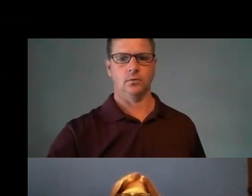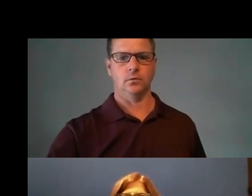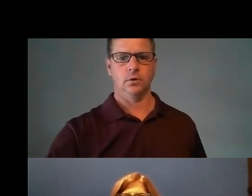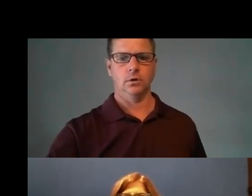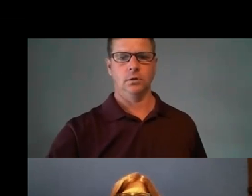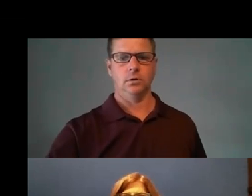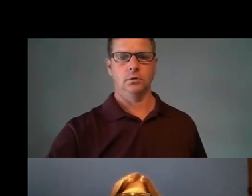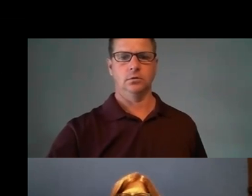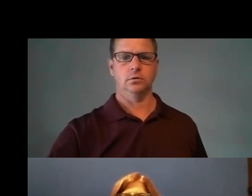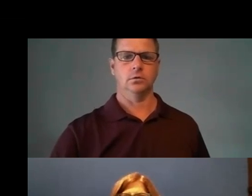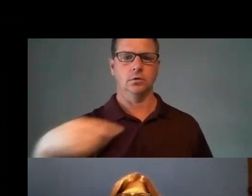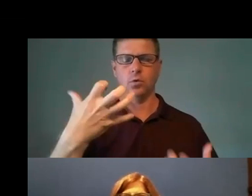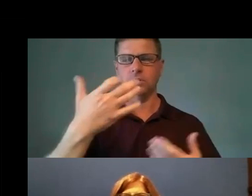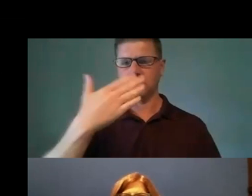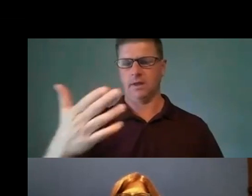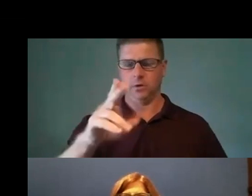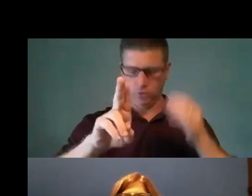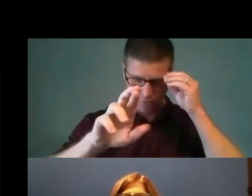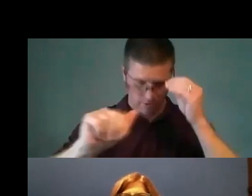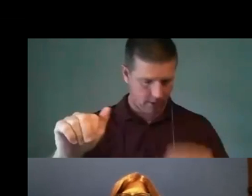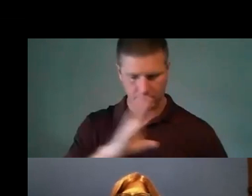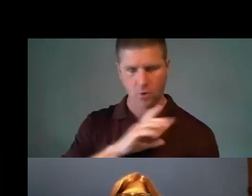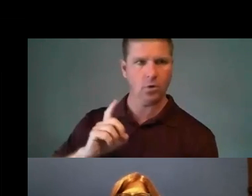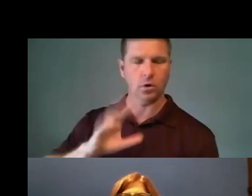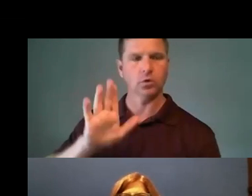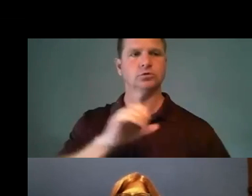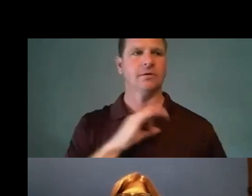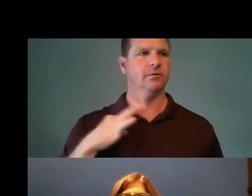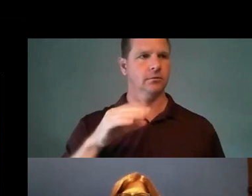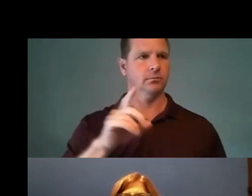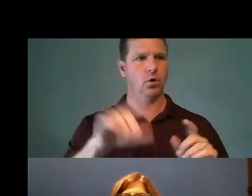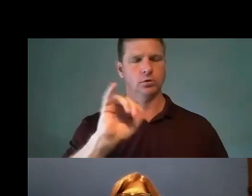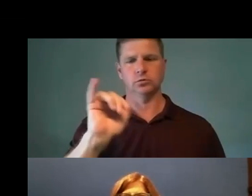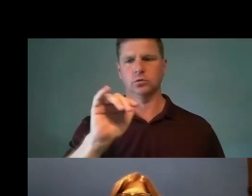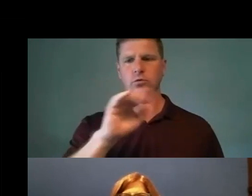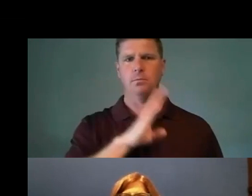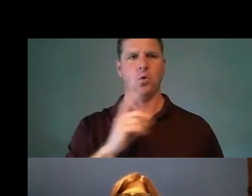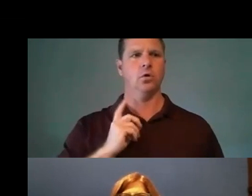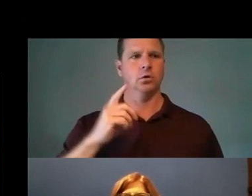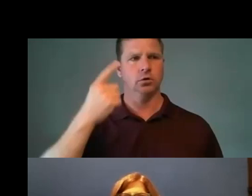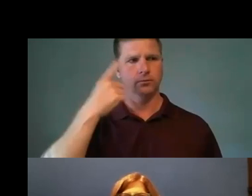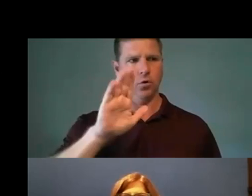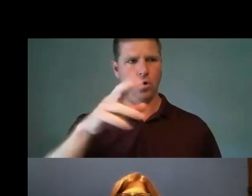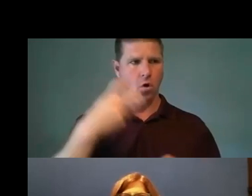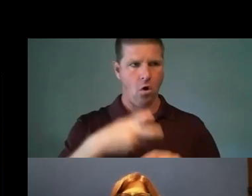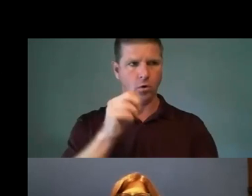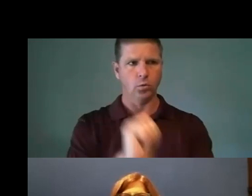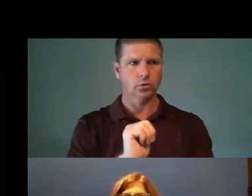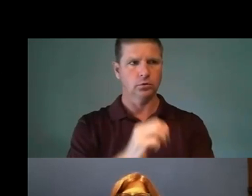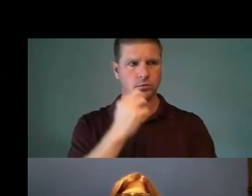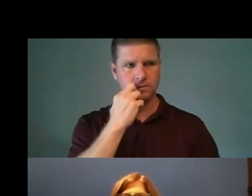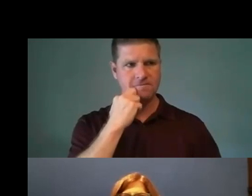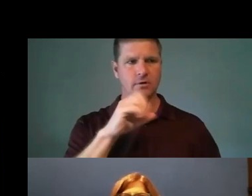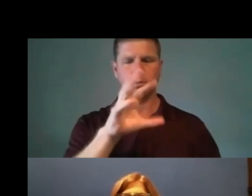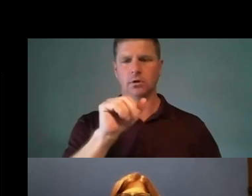comments to thank the URA board, URA staff, but also the board for their hard work